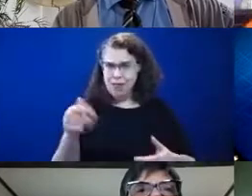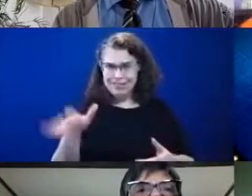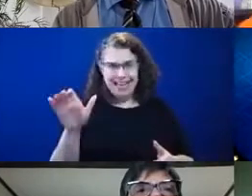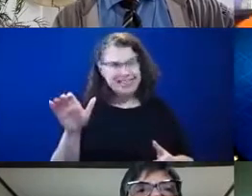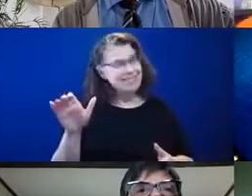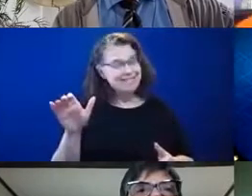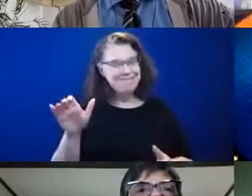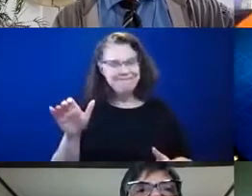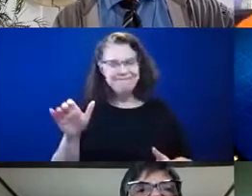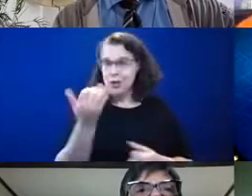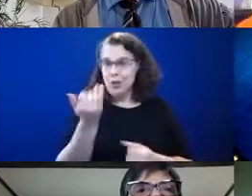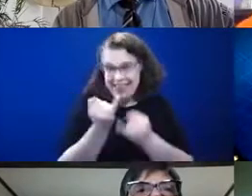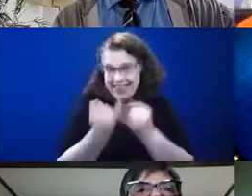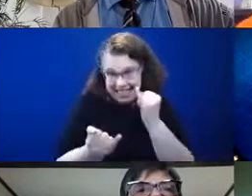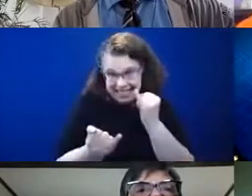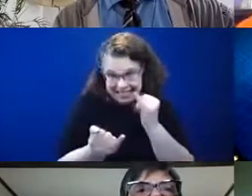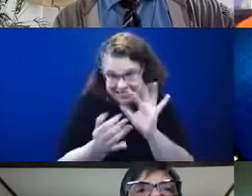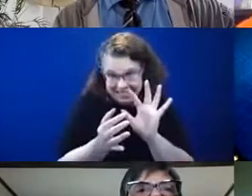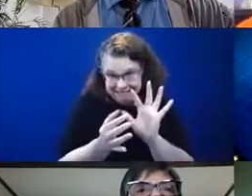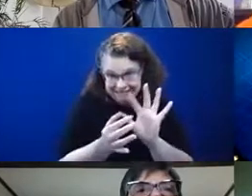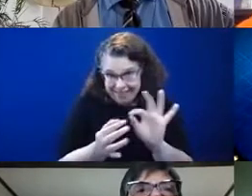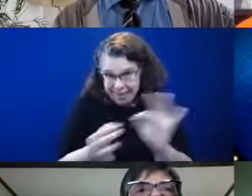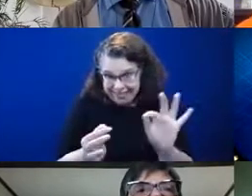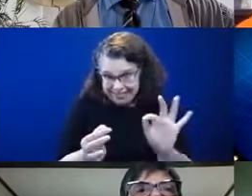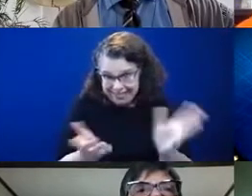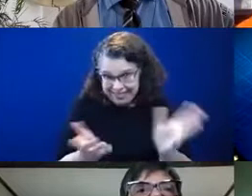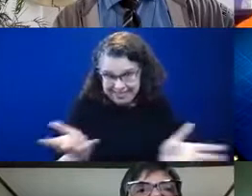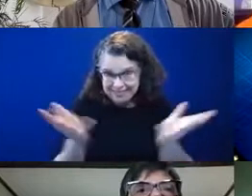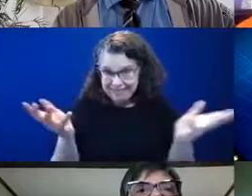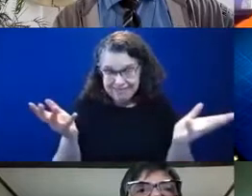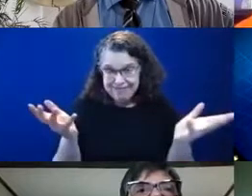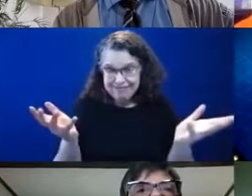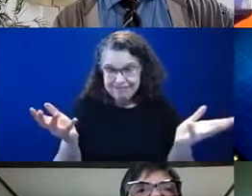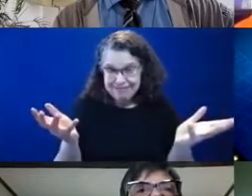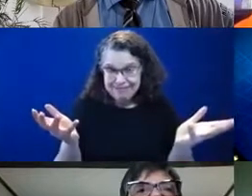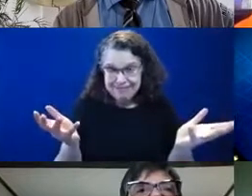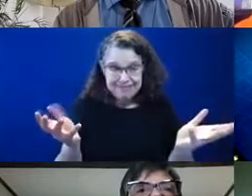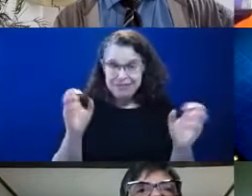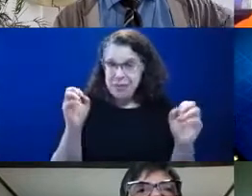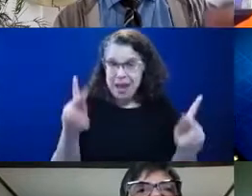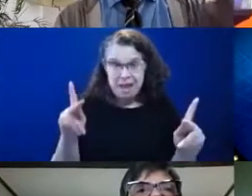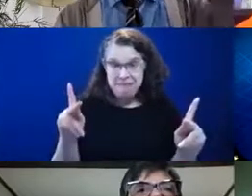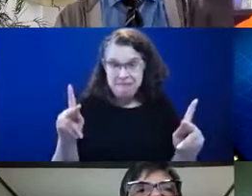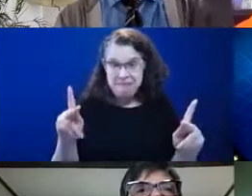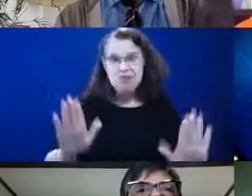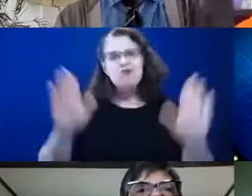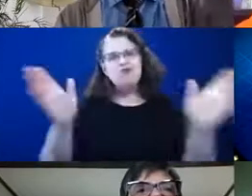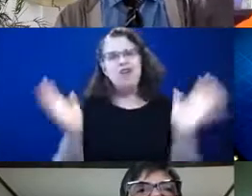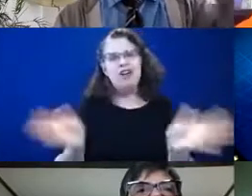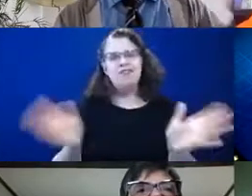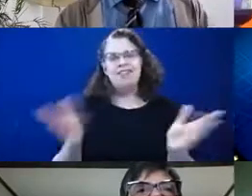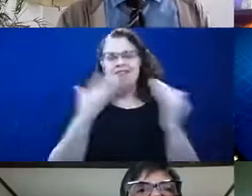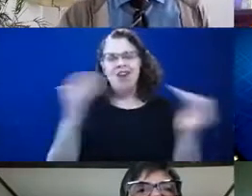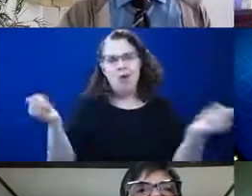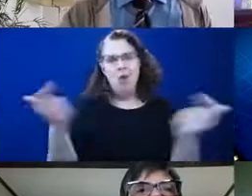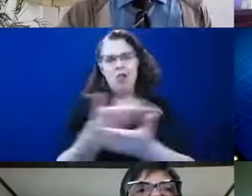any last things to say? All right. Great conversation. I want to thank